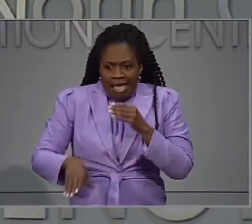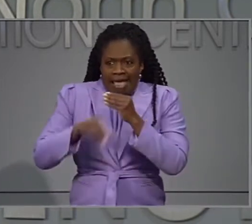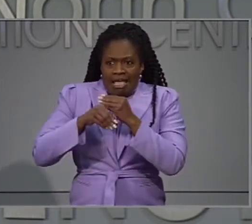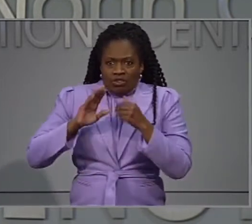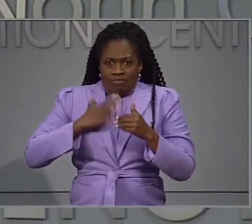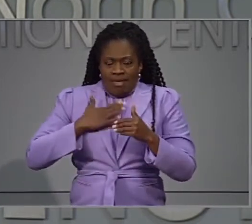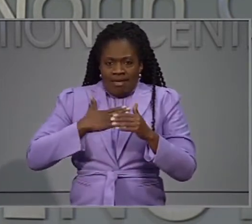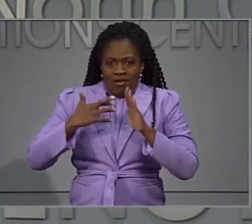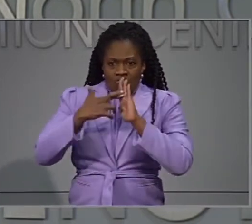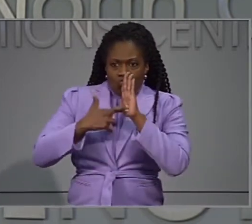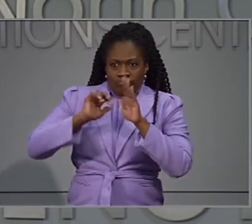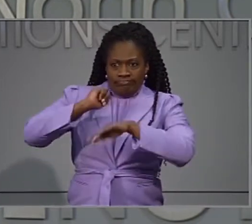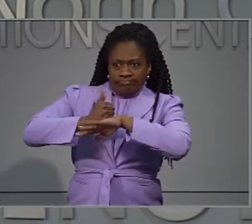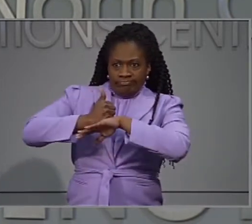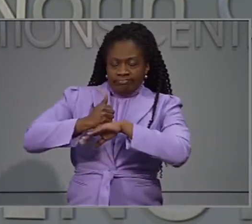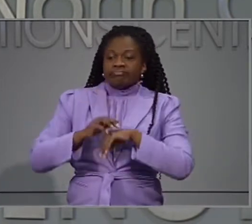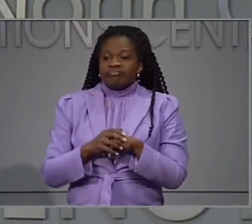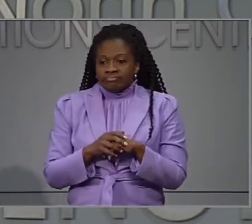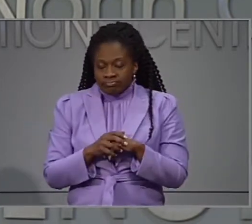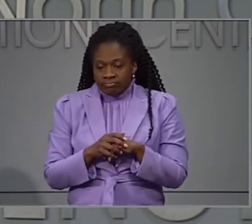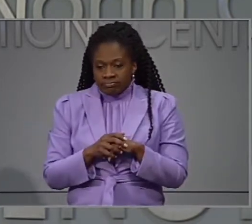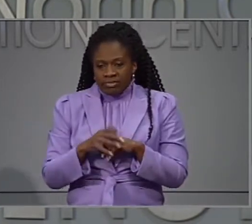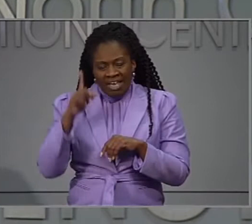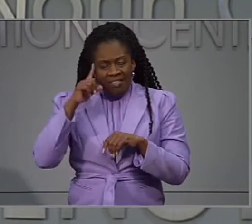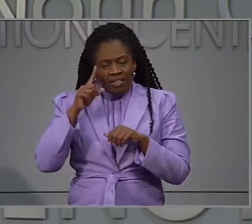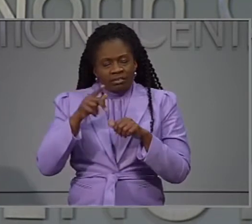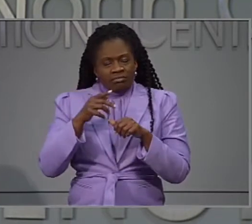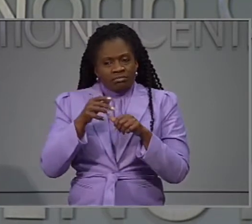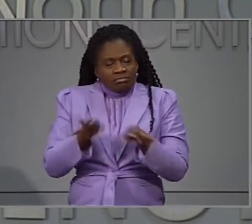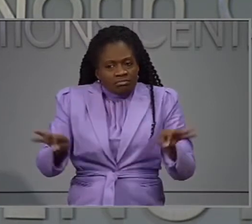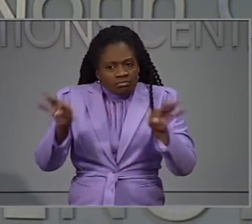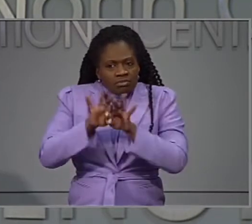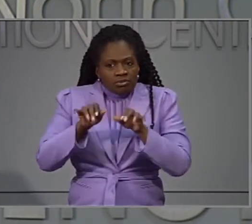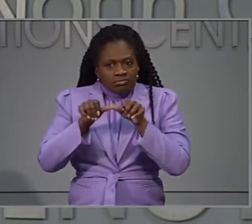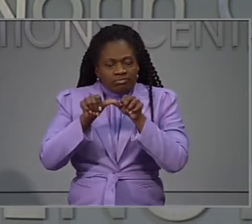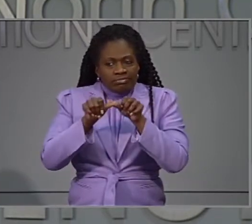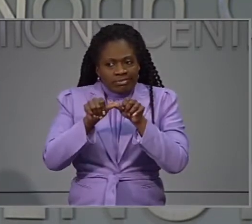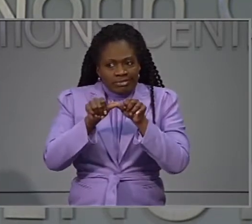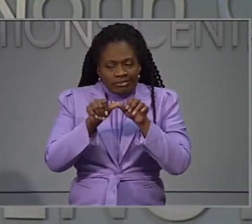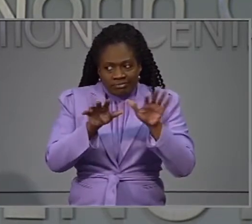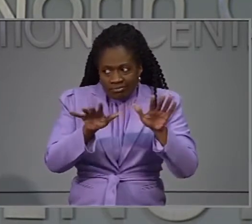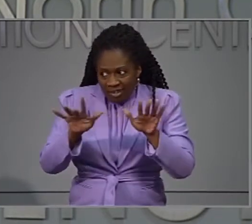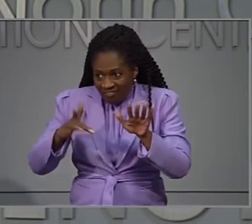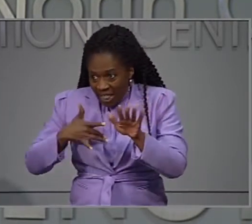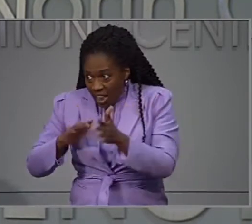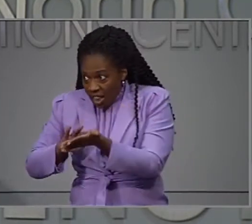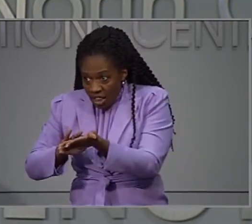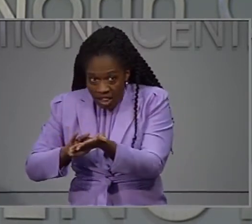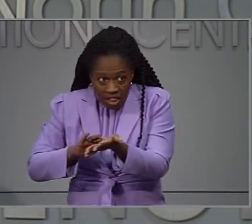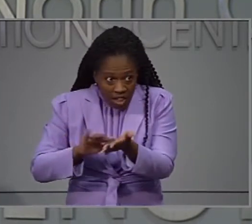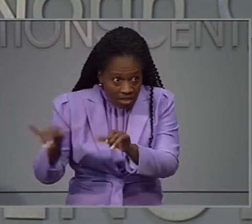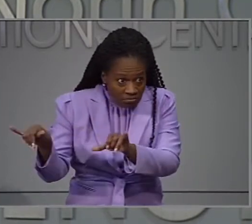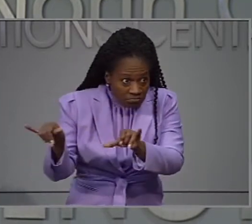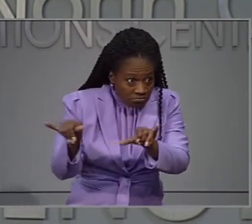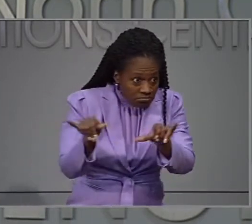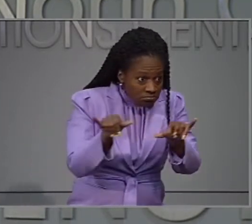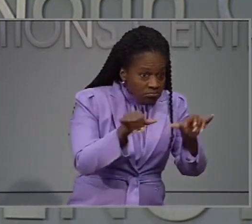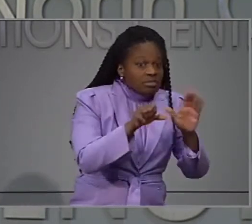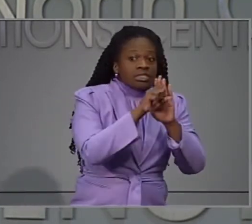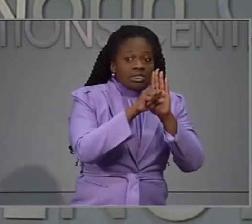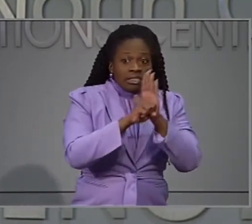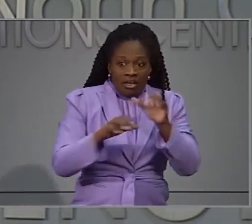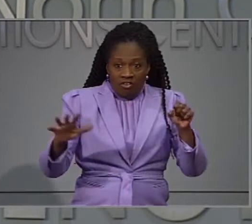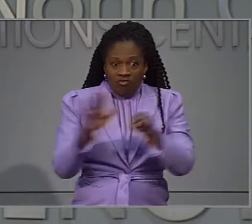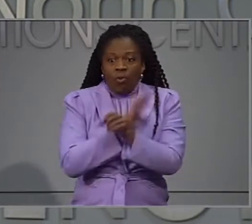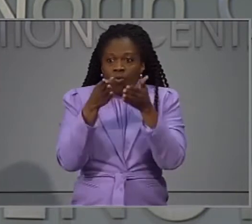it's important for us to keep a statewide floor, and I think it's also important for local governments